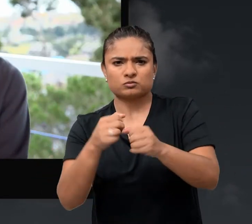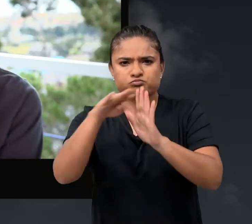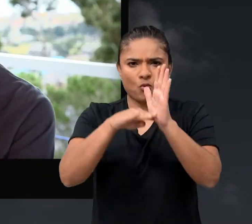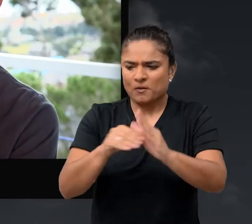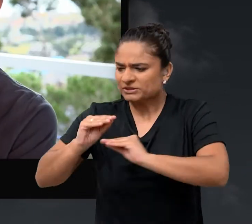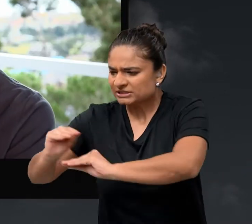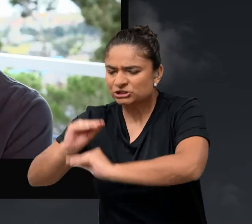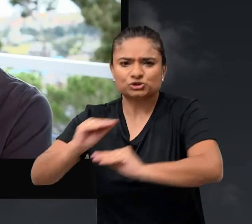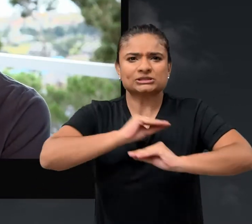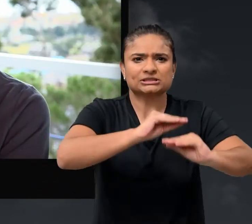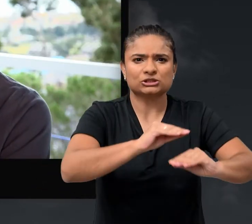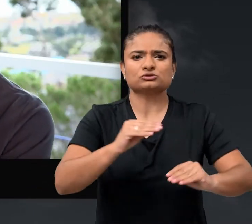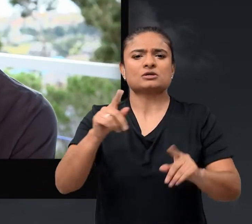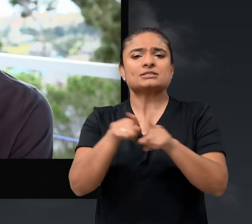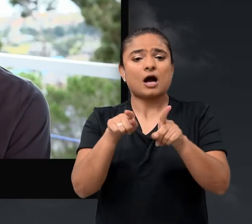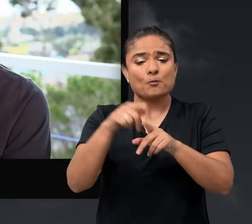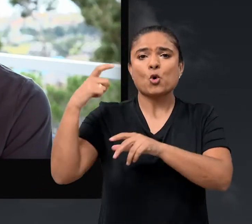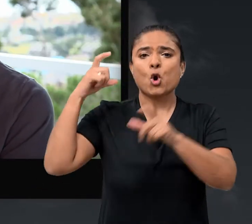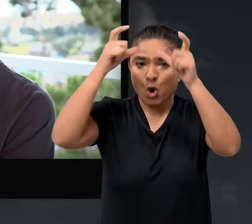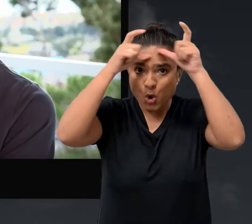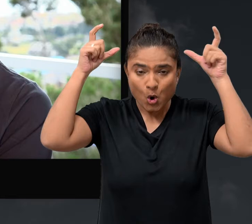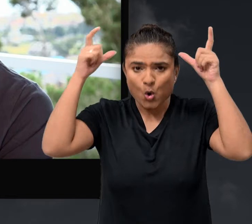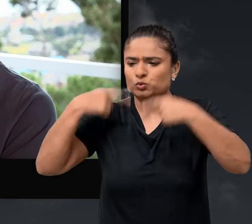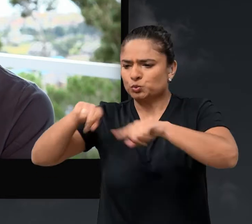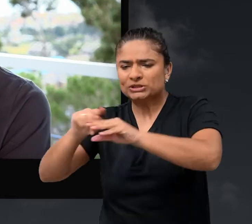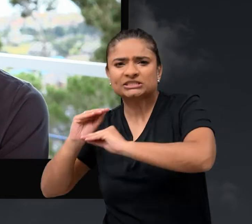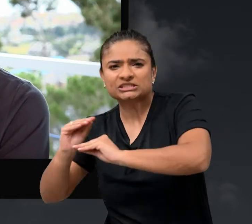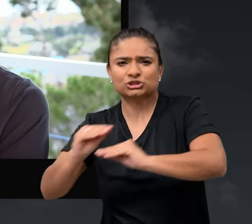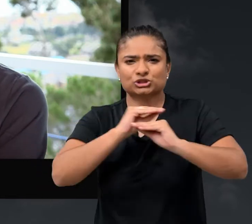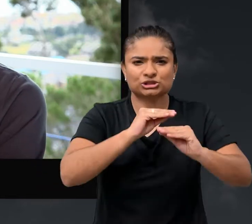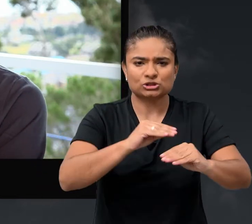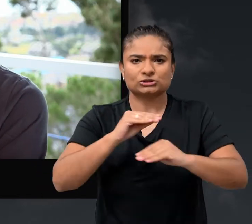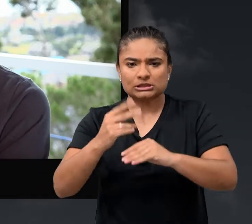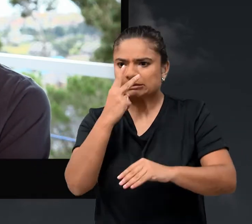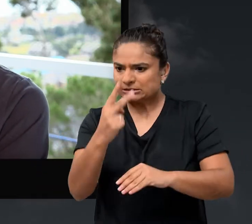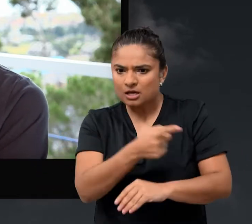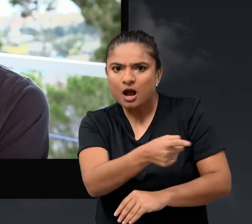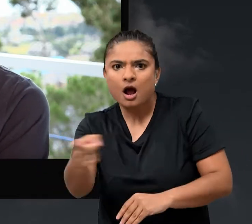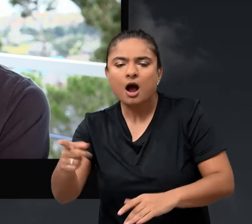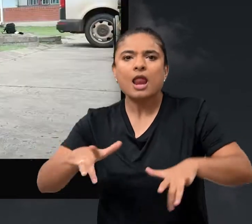we educated nurses at hospitals, that changed to a life